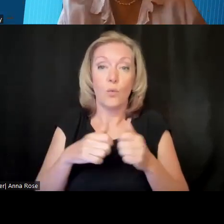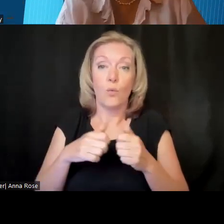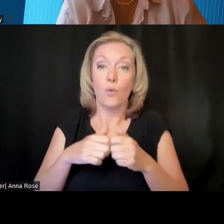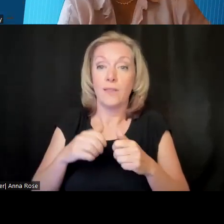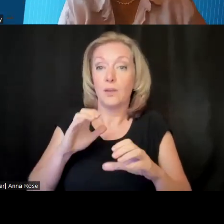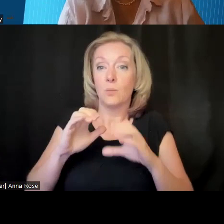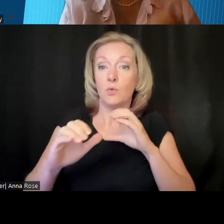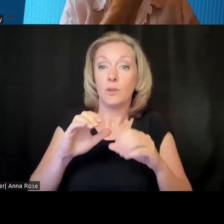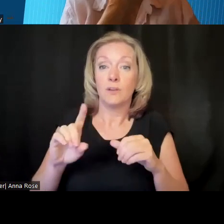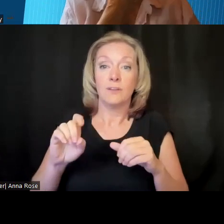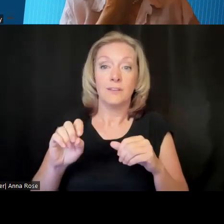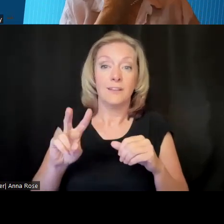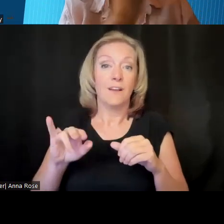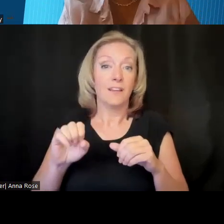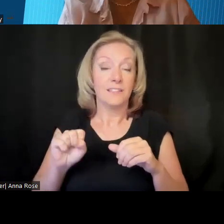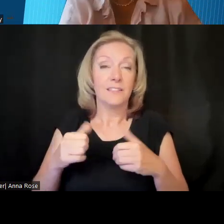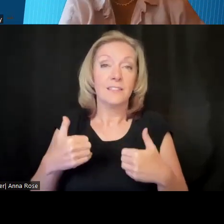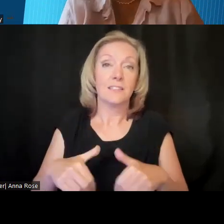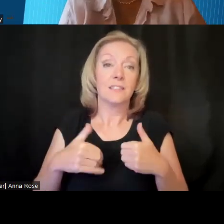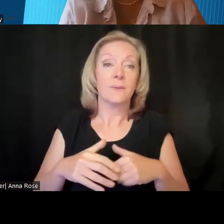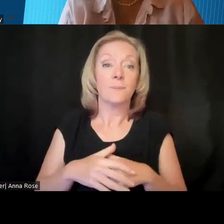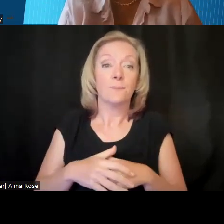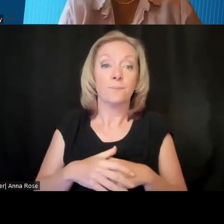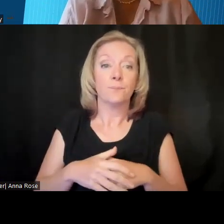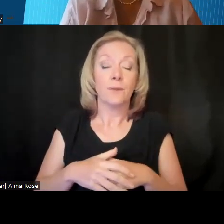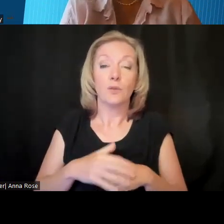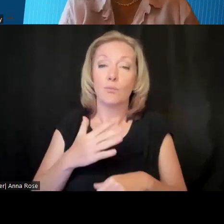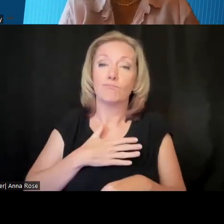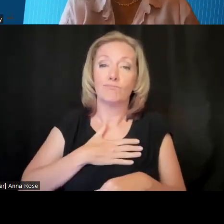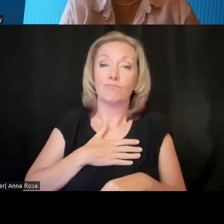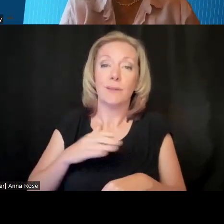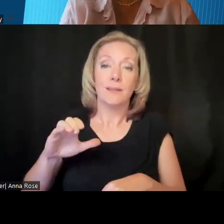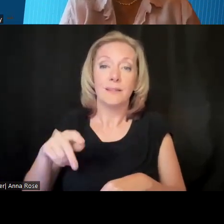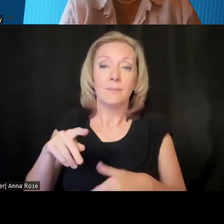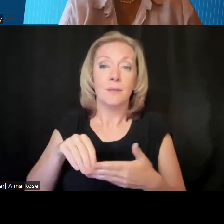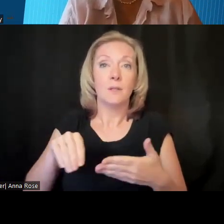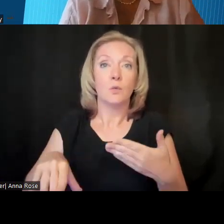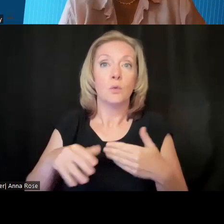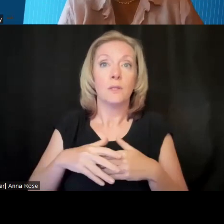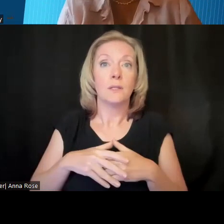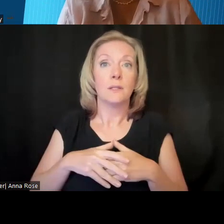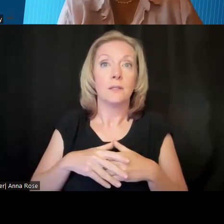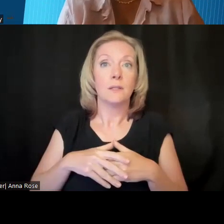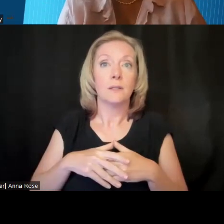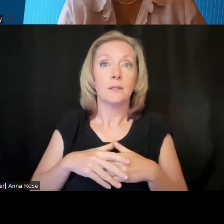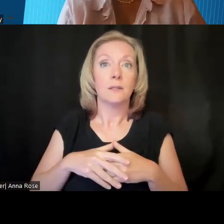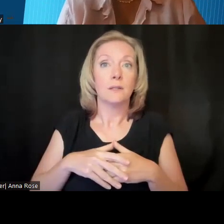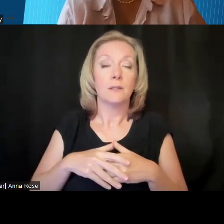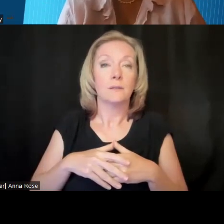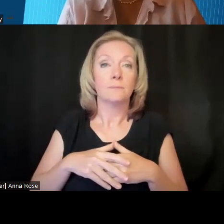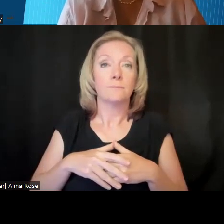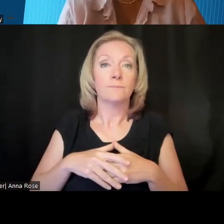an overload perspective? So I have a very soft spot for these kids because I worry, and I have actually